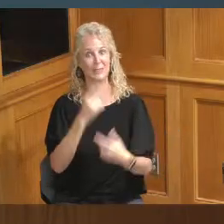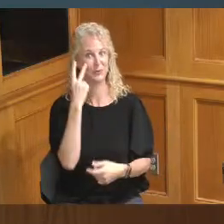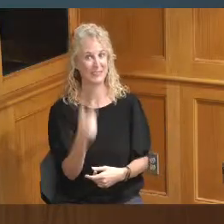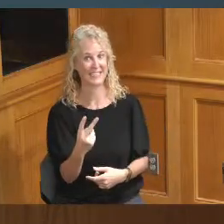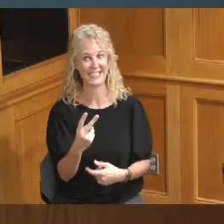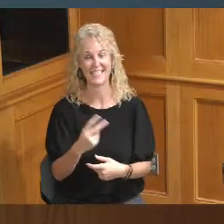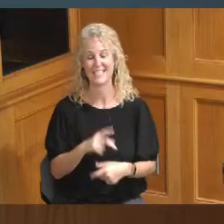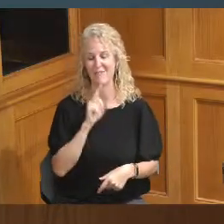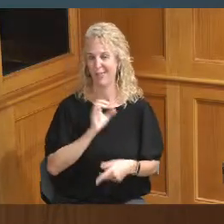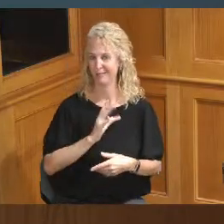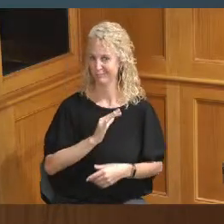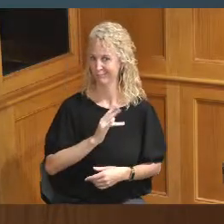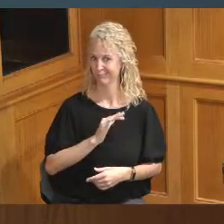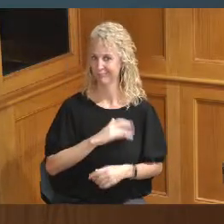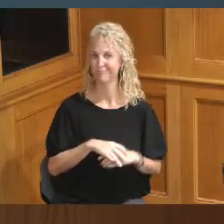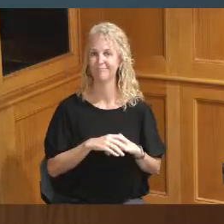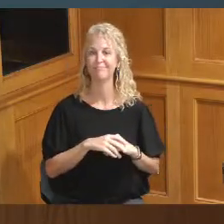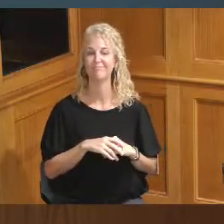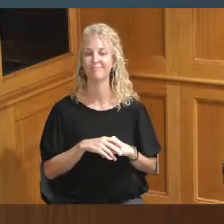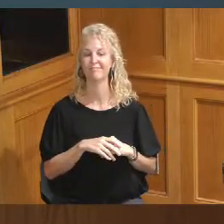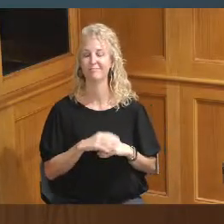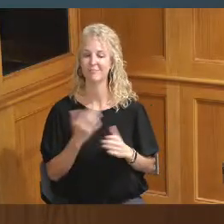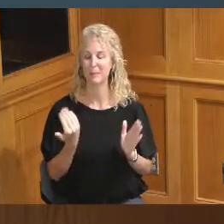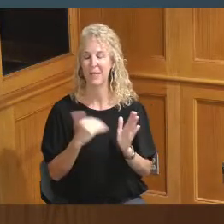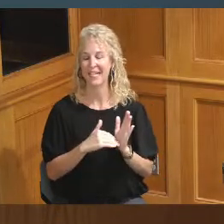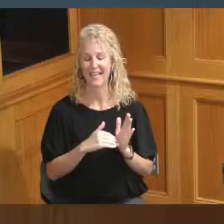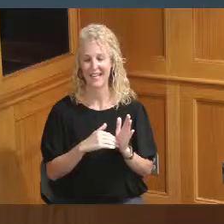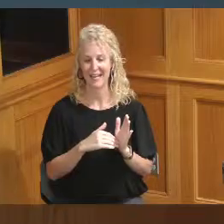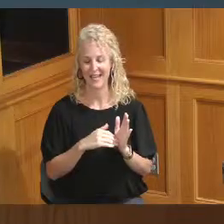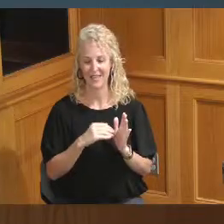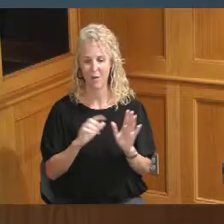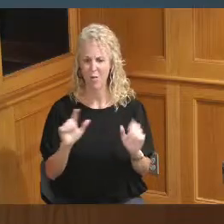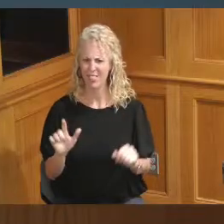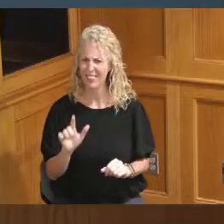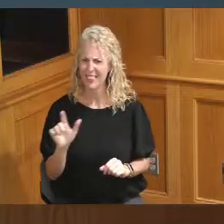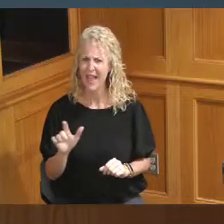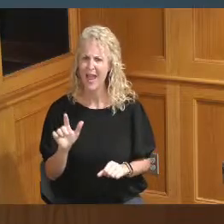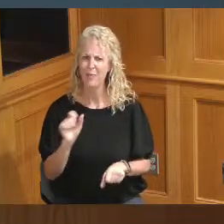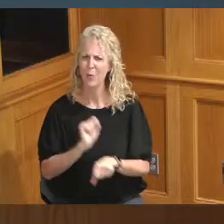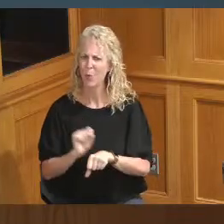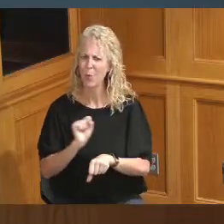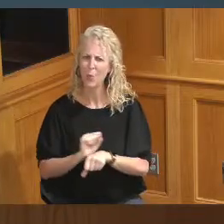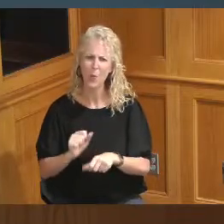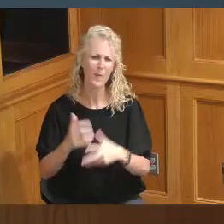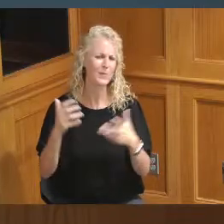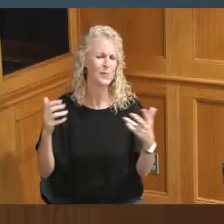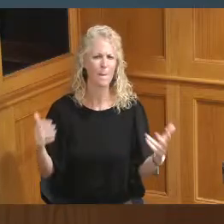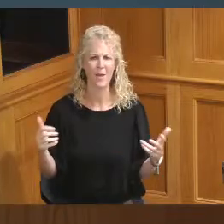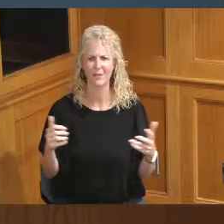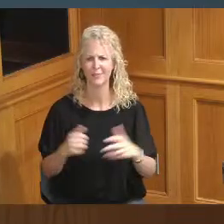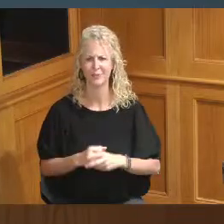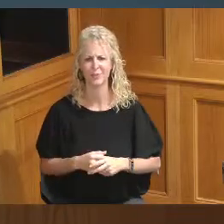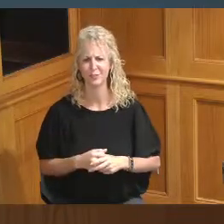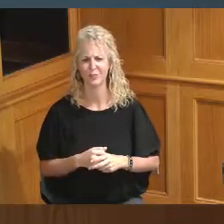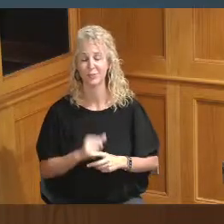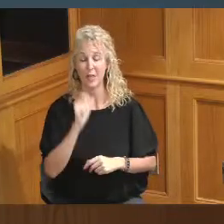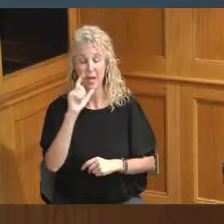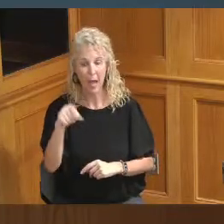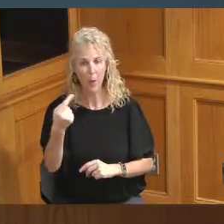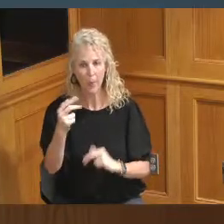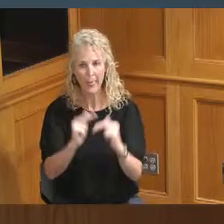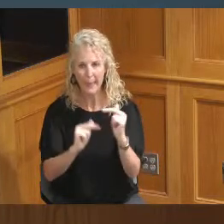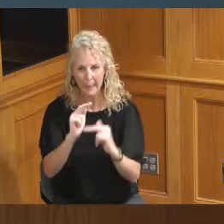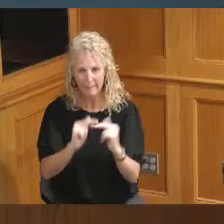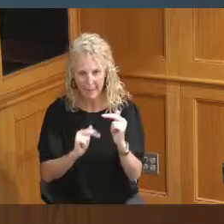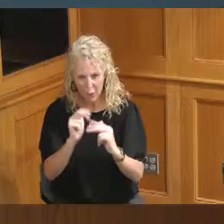very, very nice. But it was a reminder of all the work that the libraries are doing, not only to the facilities